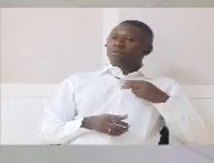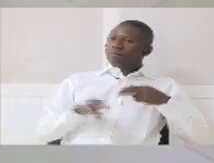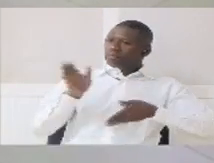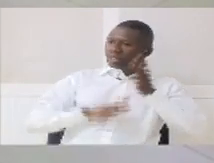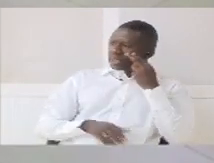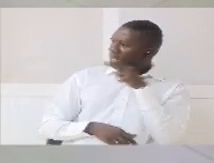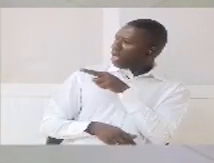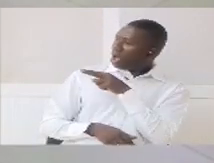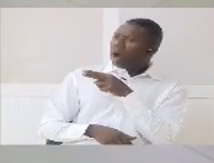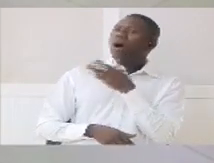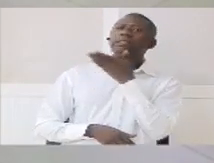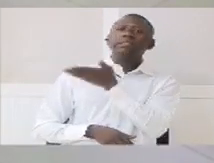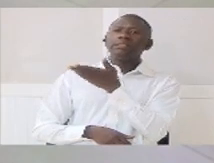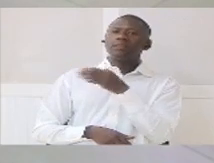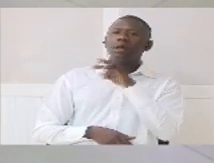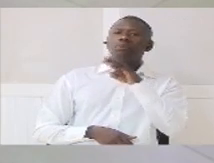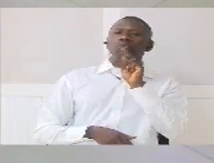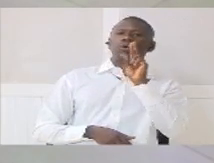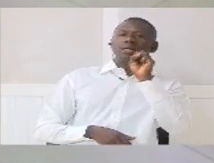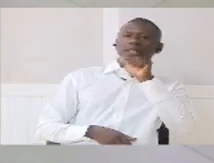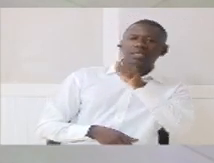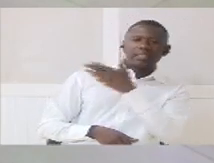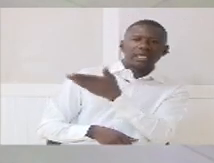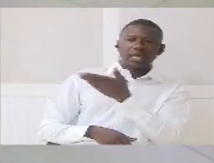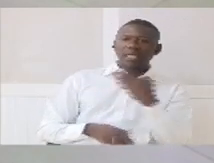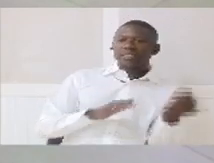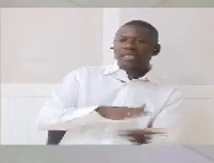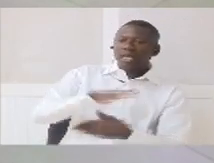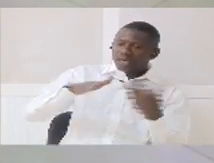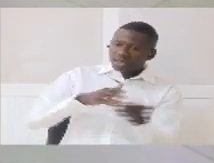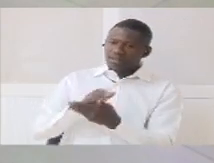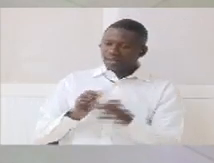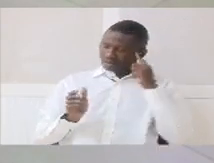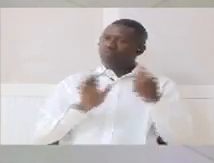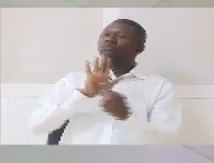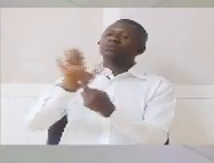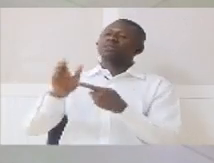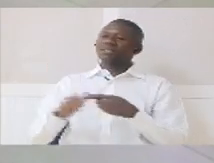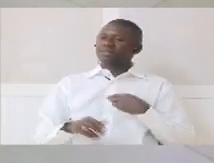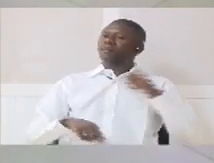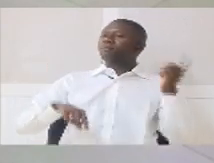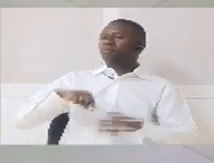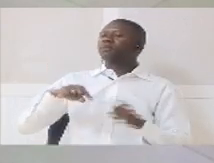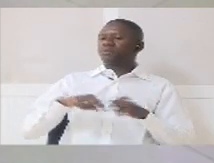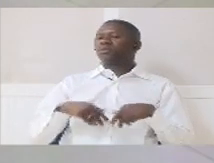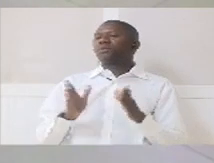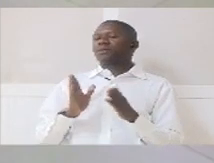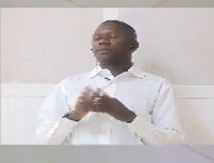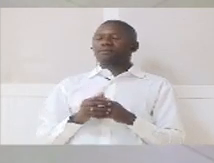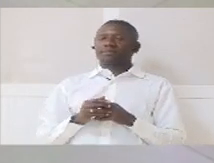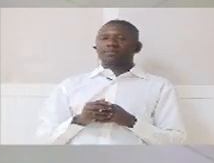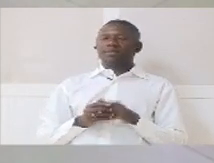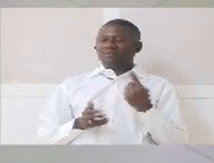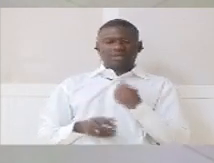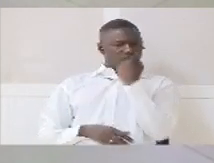oh, there is Musa clearing the grass. So where can they go home punishment led? That shows that was a punishment. Even